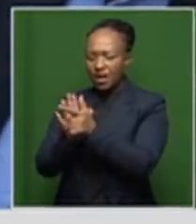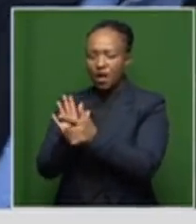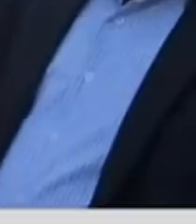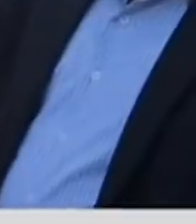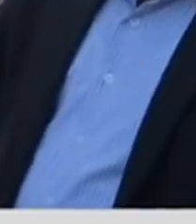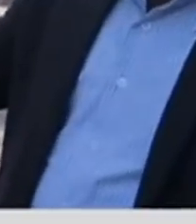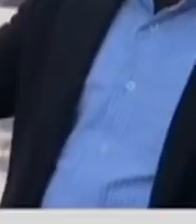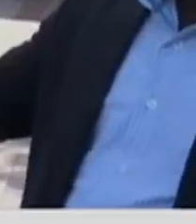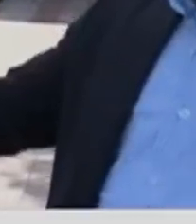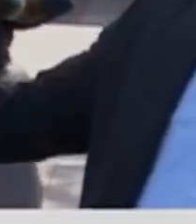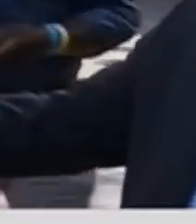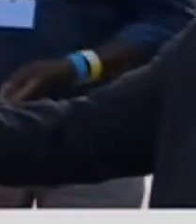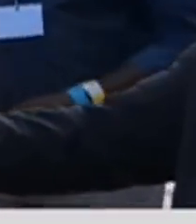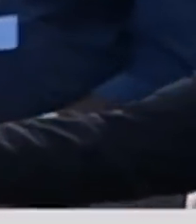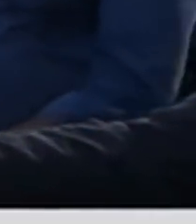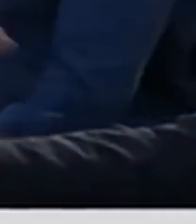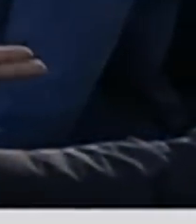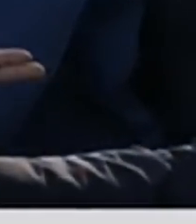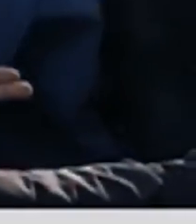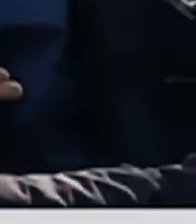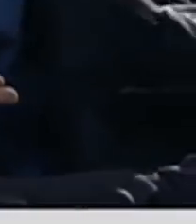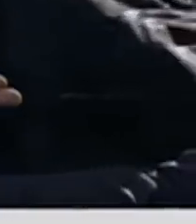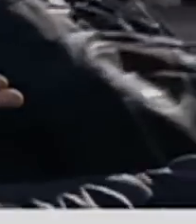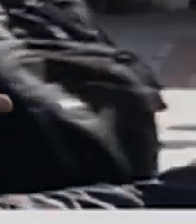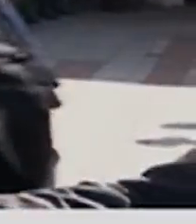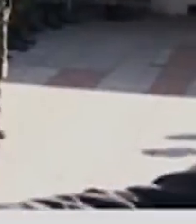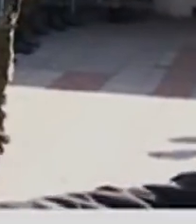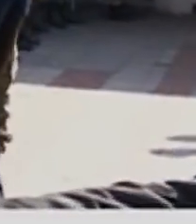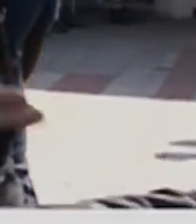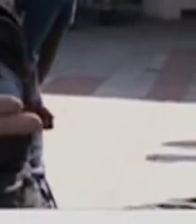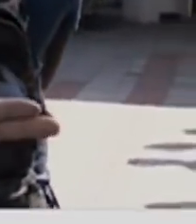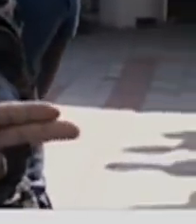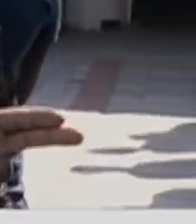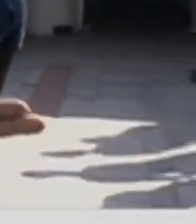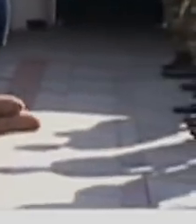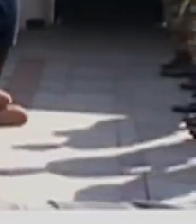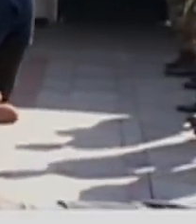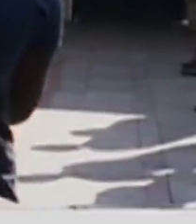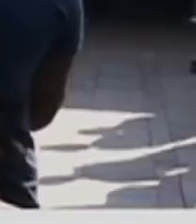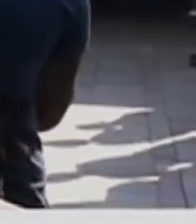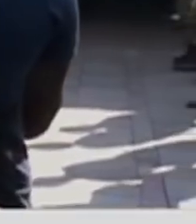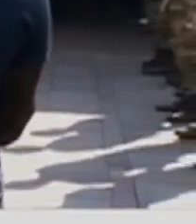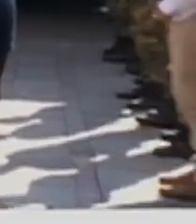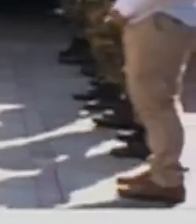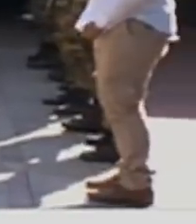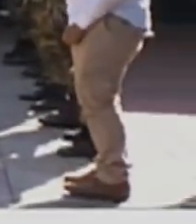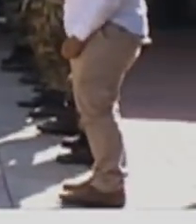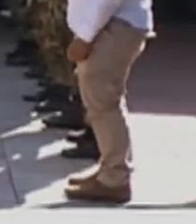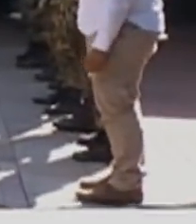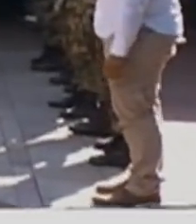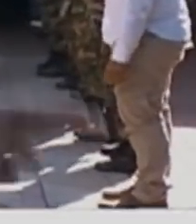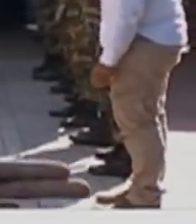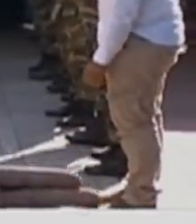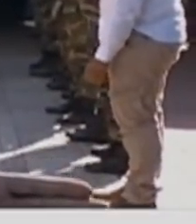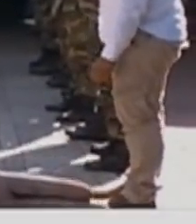Dali Mpofu, now representing the former president. You went to Nkandla when the EFF leader Julius Malema visited the former